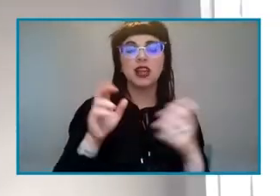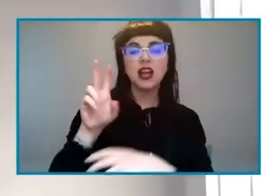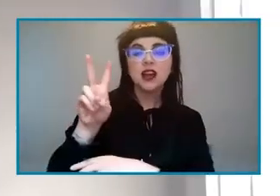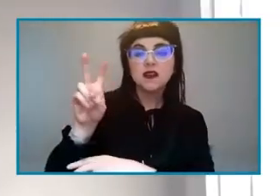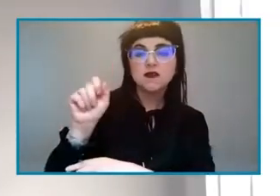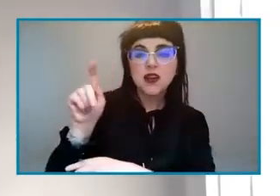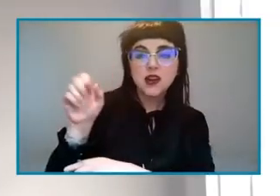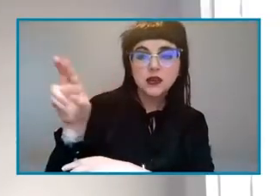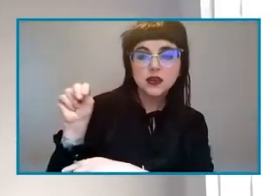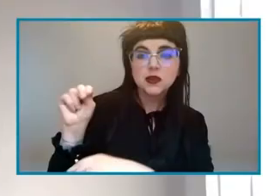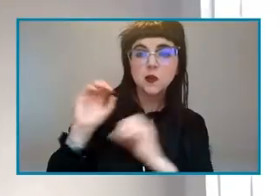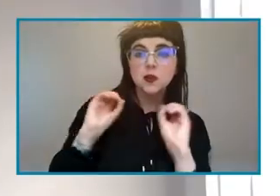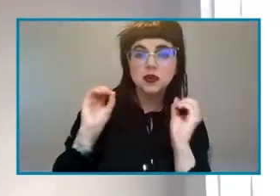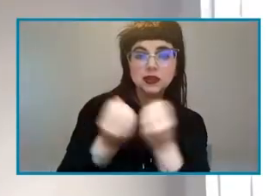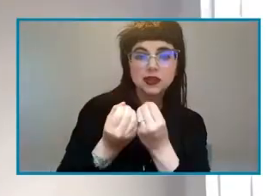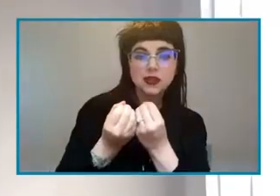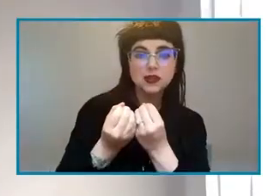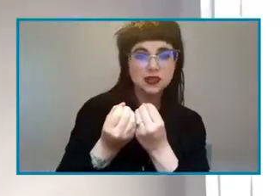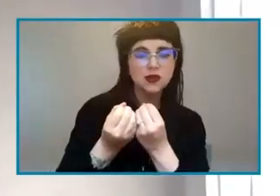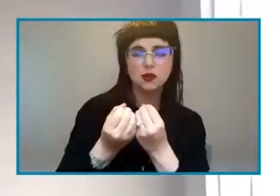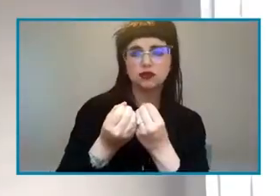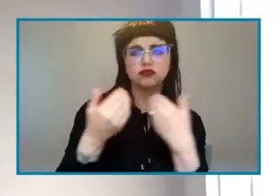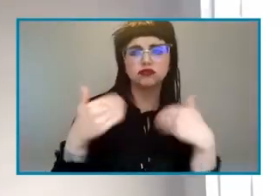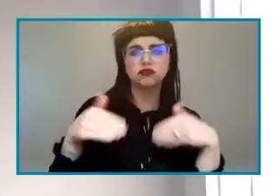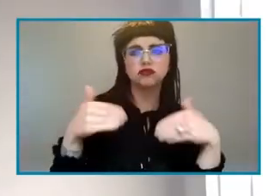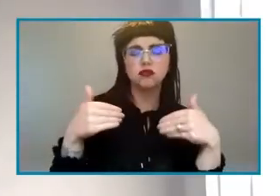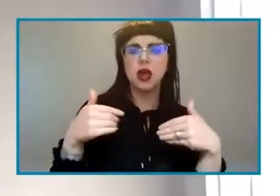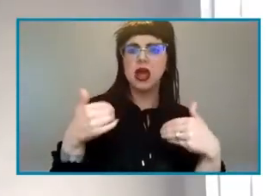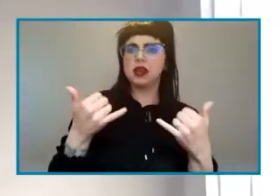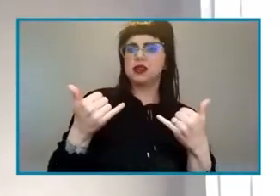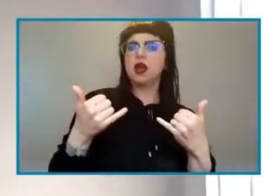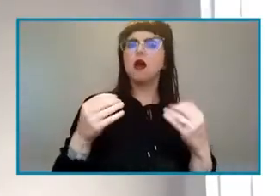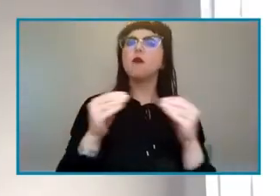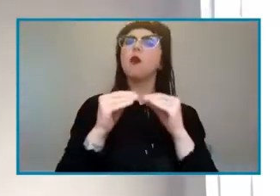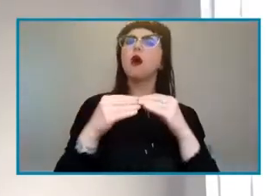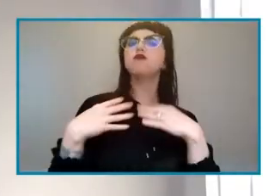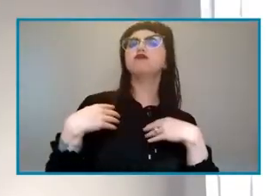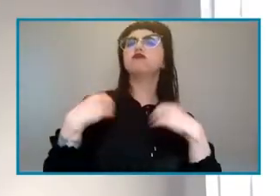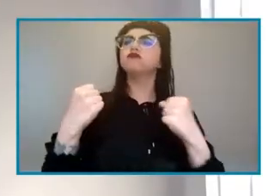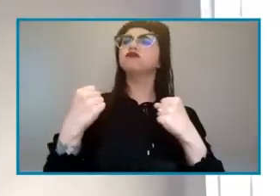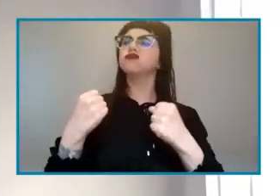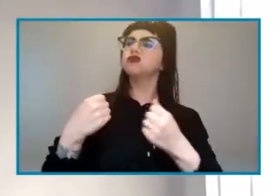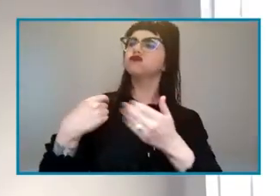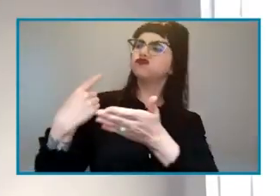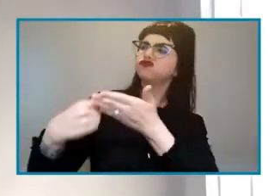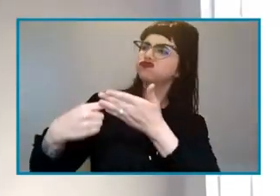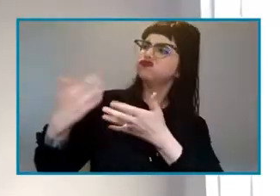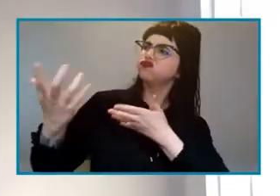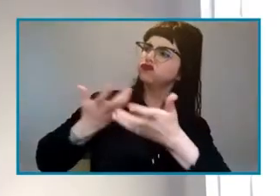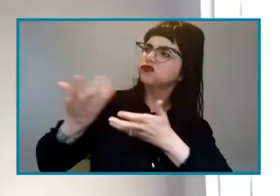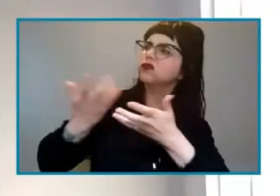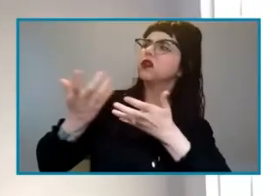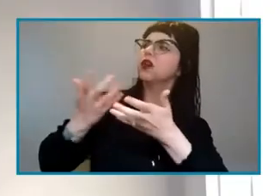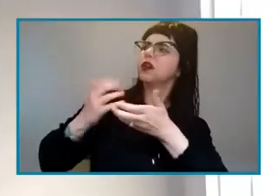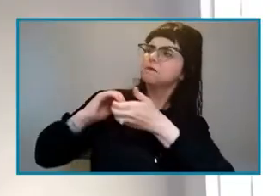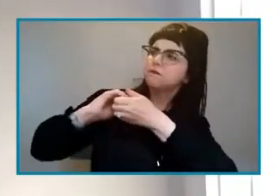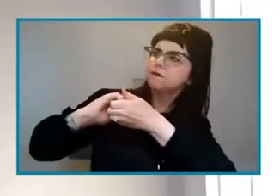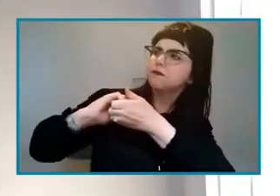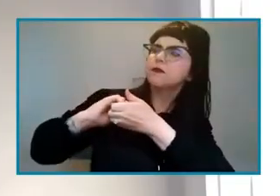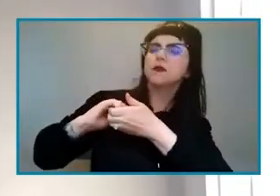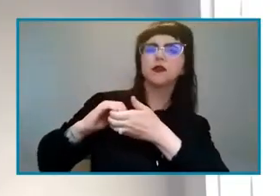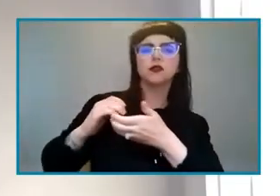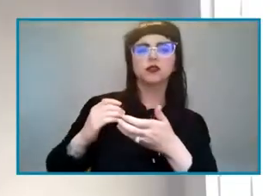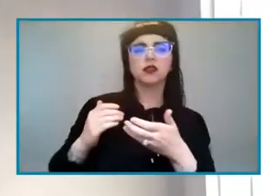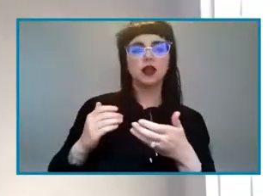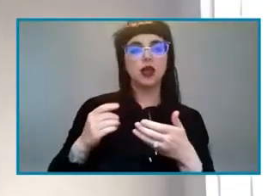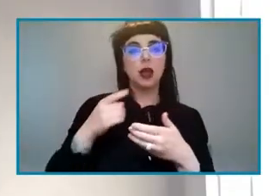I feel like it's given me more confidence to be able to talk to them as partners, because we did that part where we talked about the partners